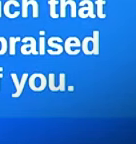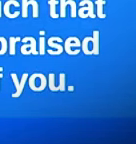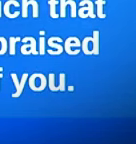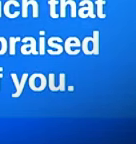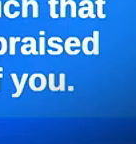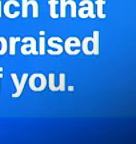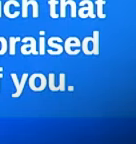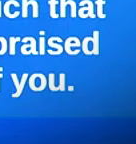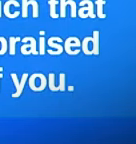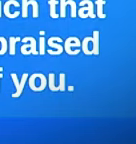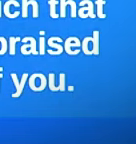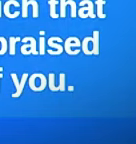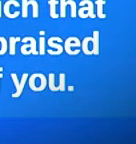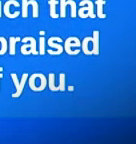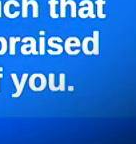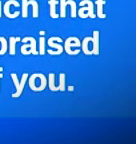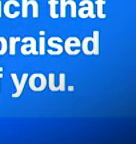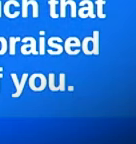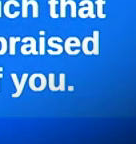Live